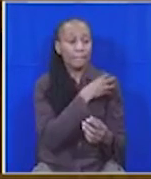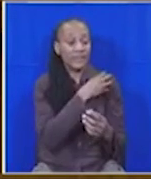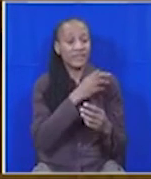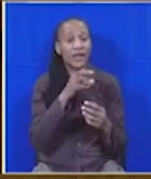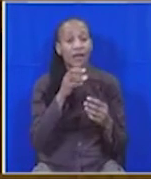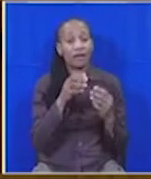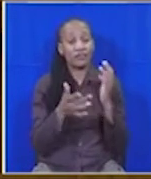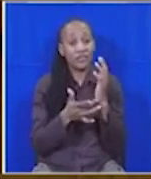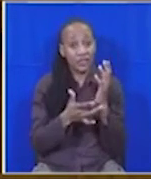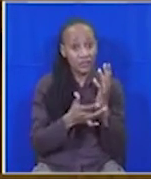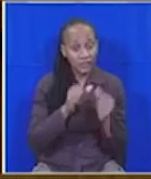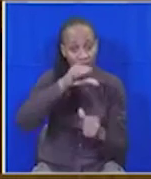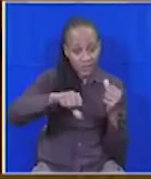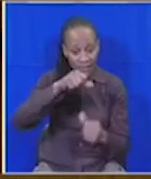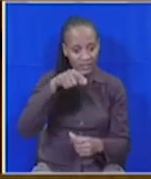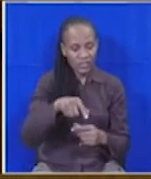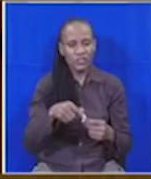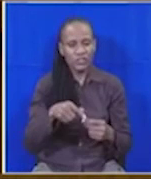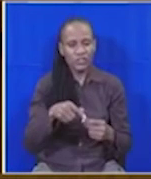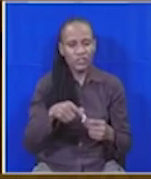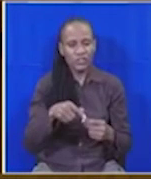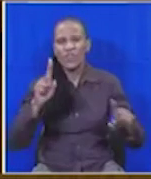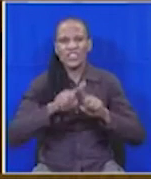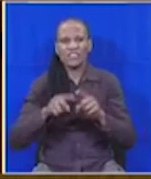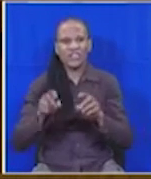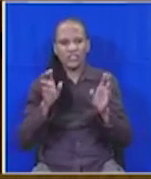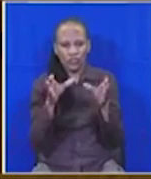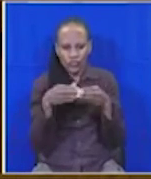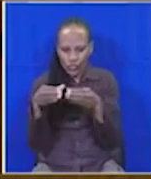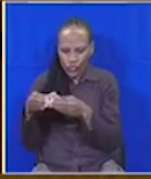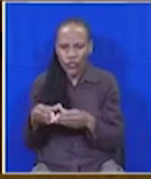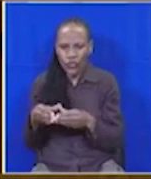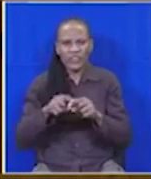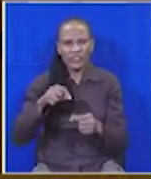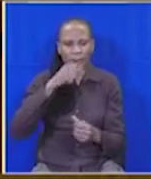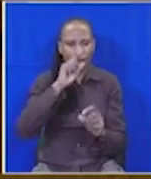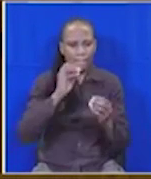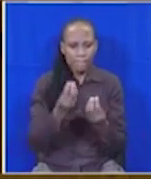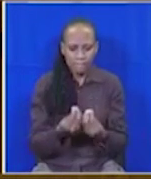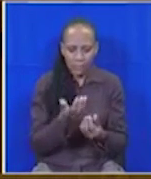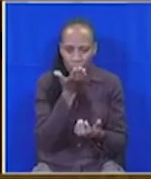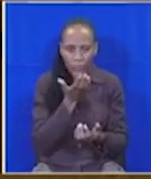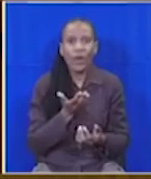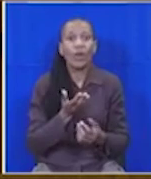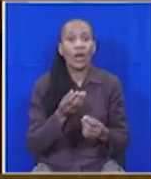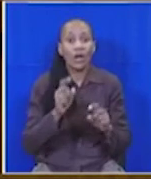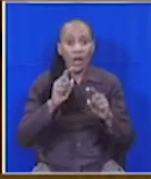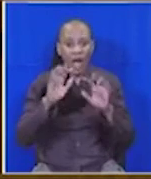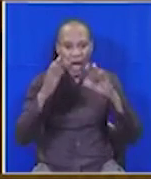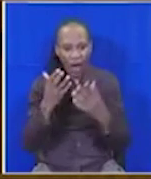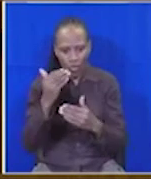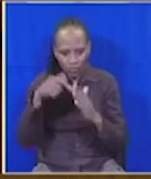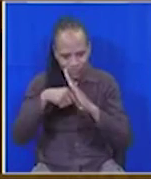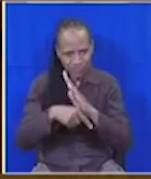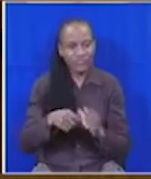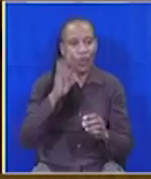of fuel cells, bioeconomy, fluorochemicals, and titanium powder, which the Minister will address later in this